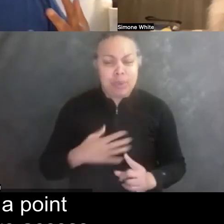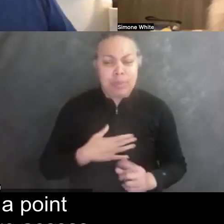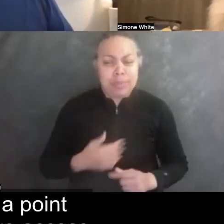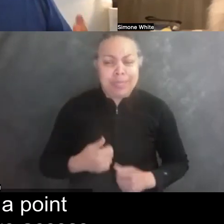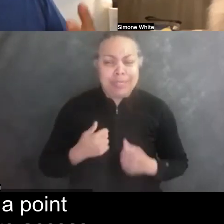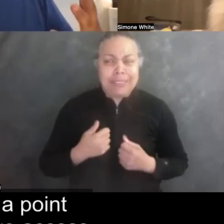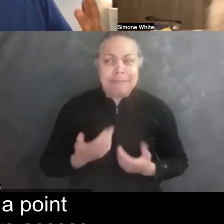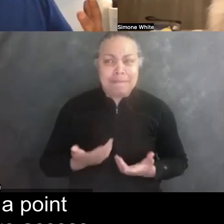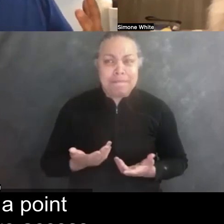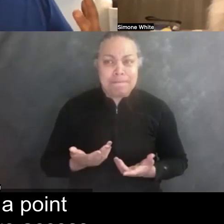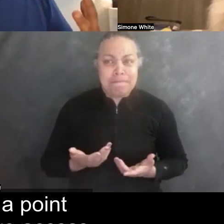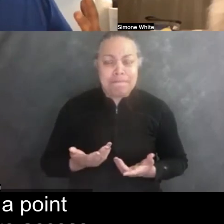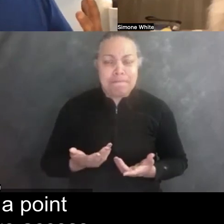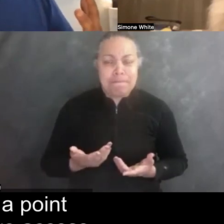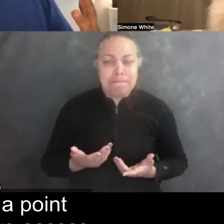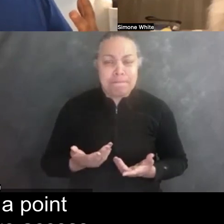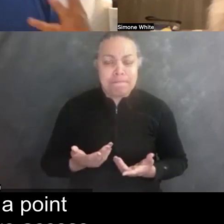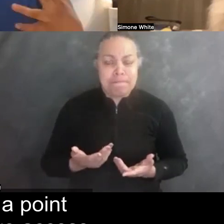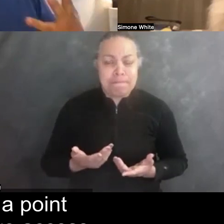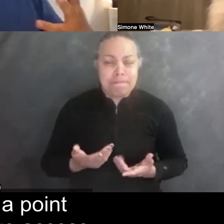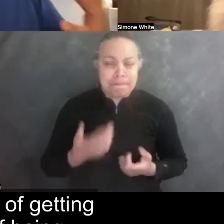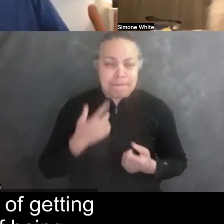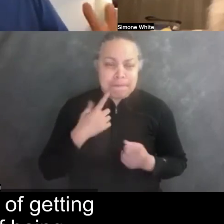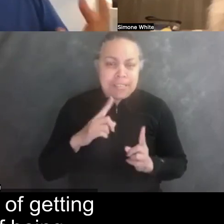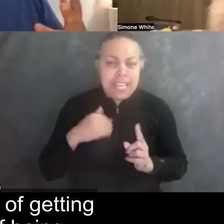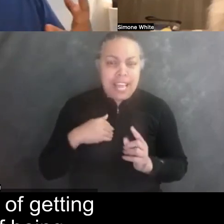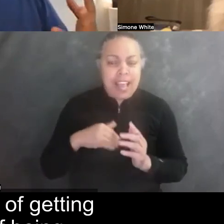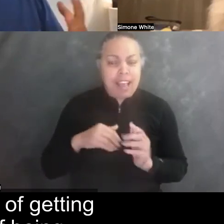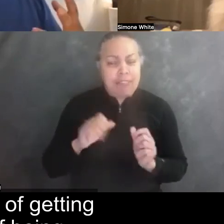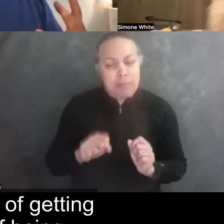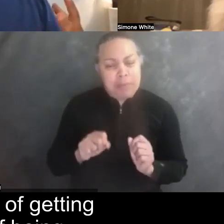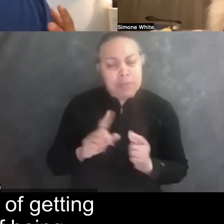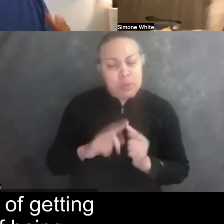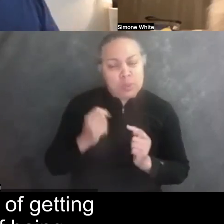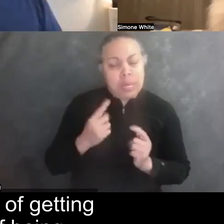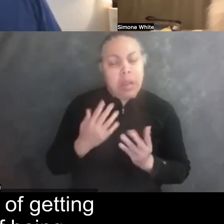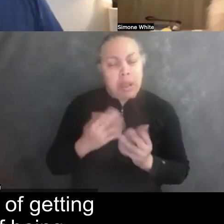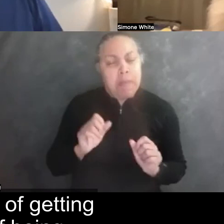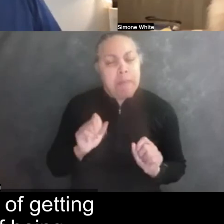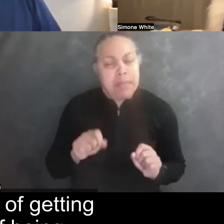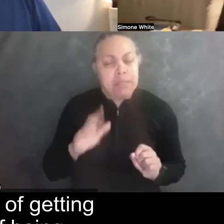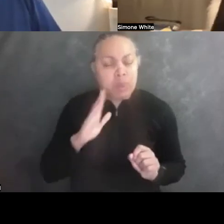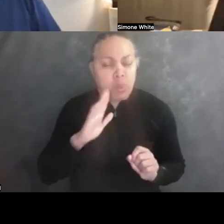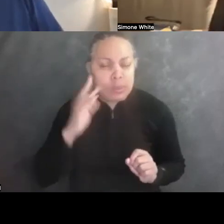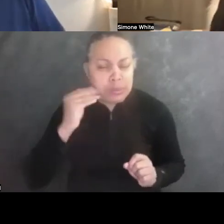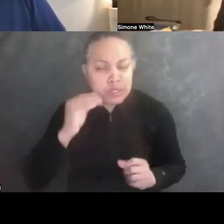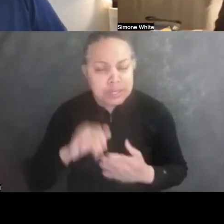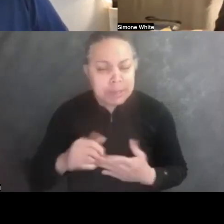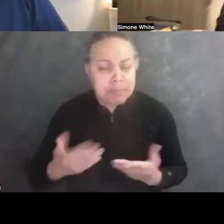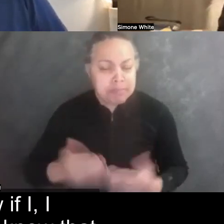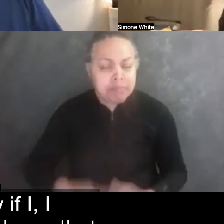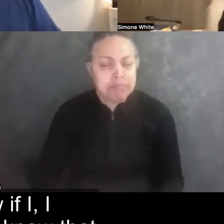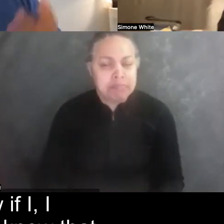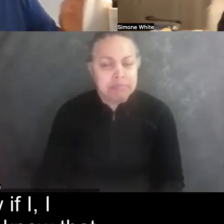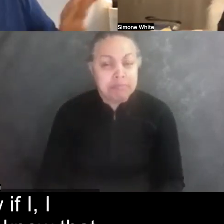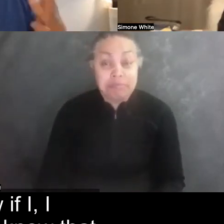I'm getting to a point where I can have access to the possibility of getting to that level of being.